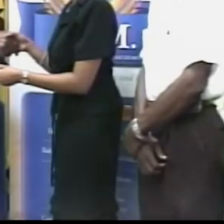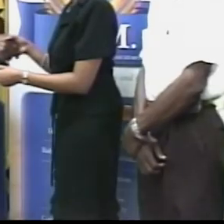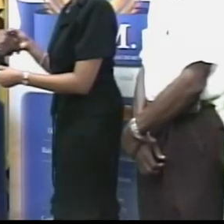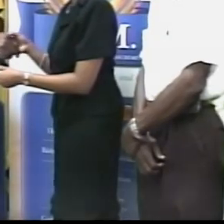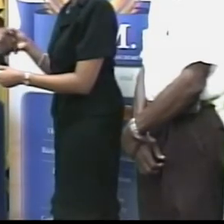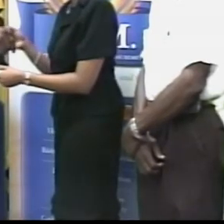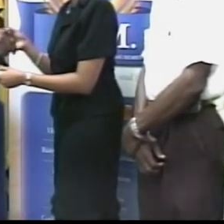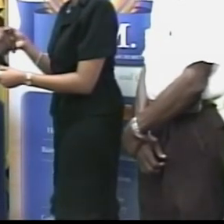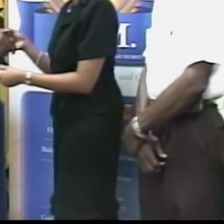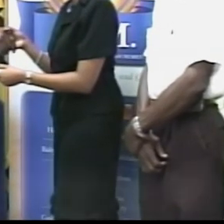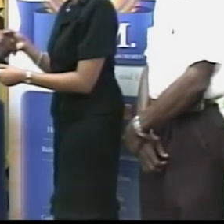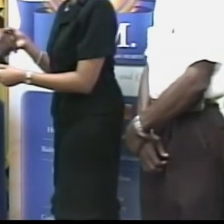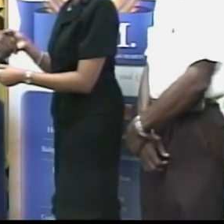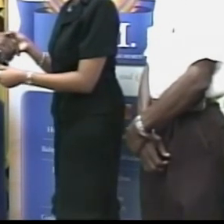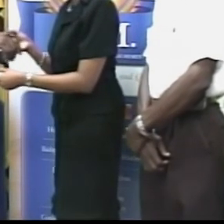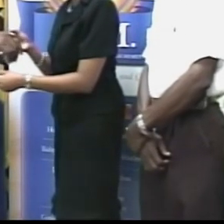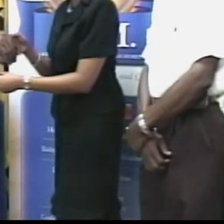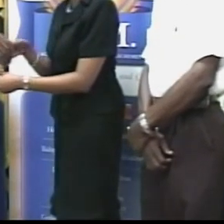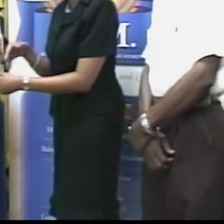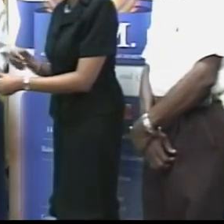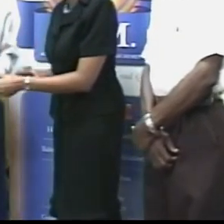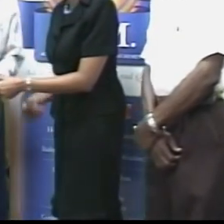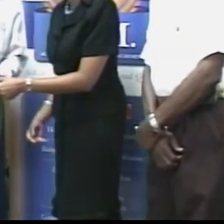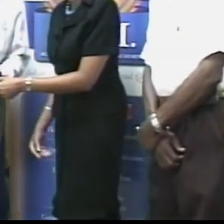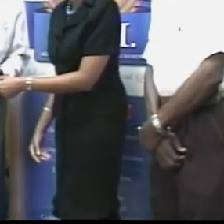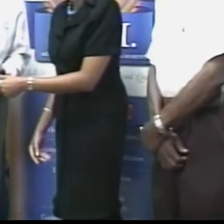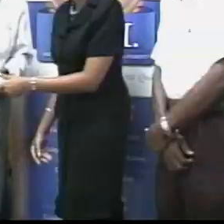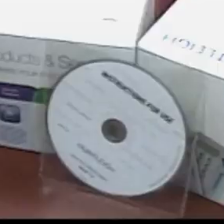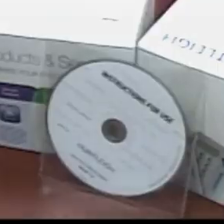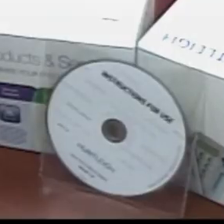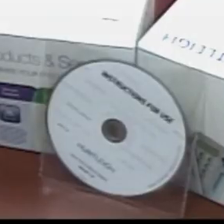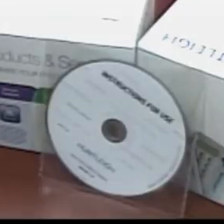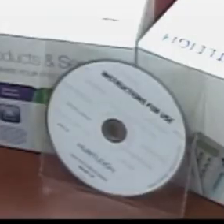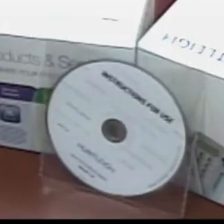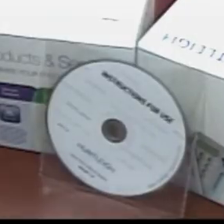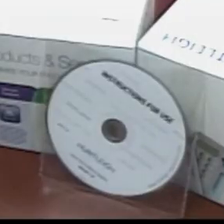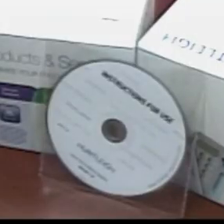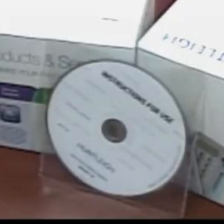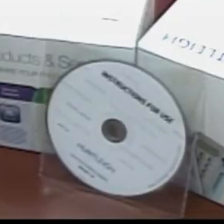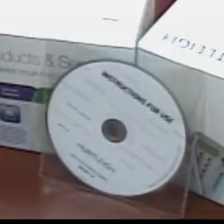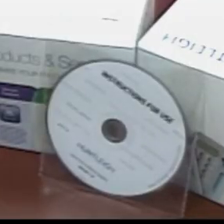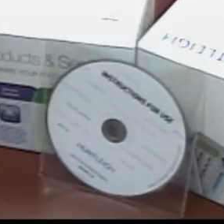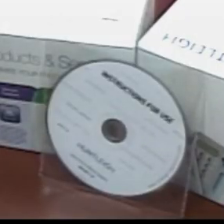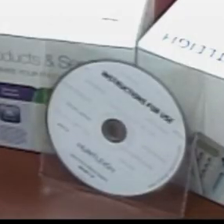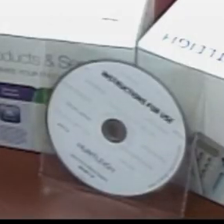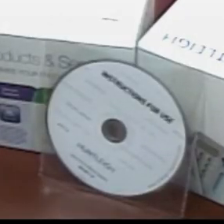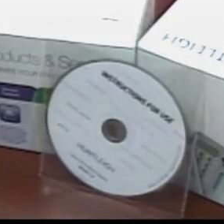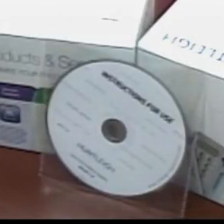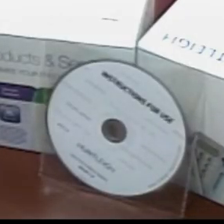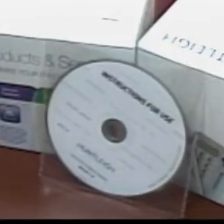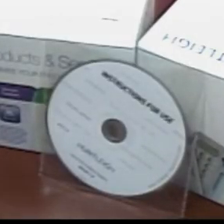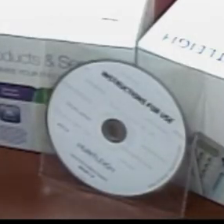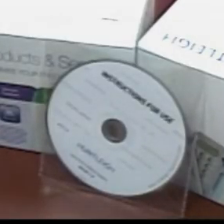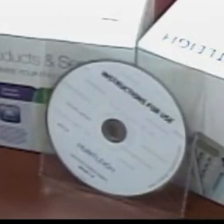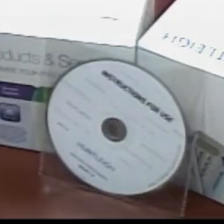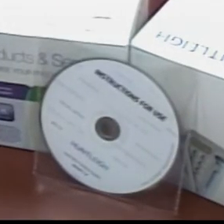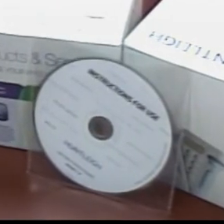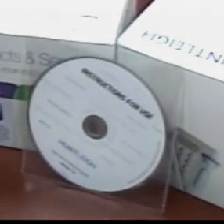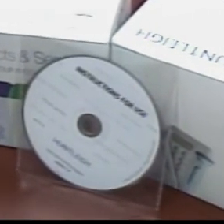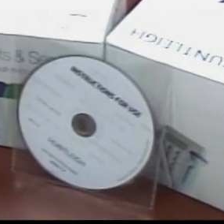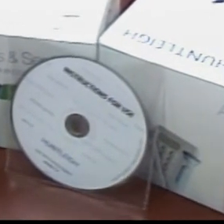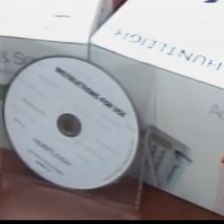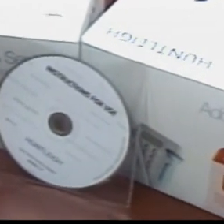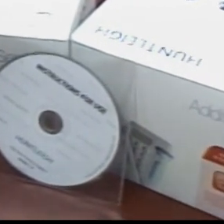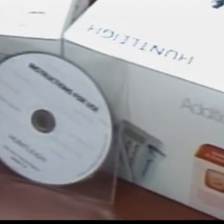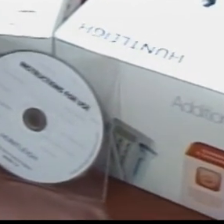on the donation after contemplating the financial constraints of the hospital. After affirming the group was very happy to help,